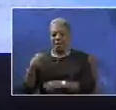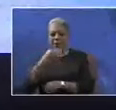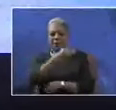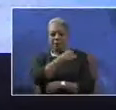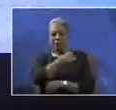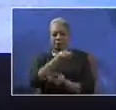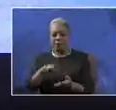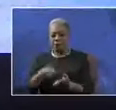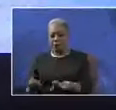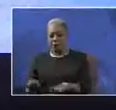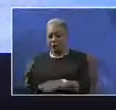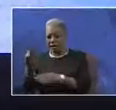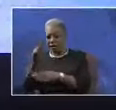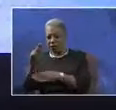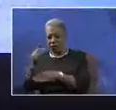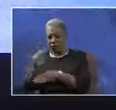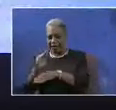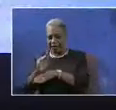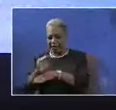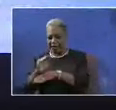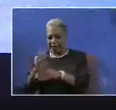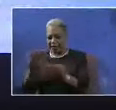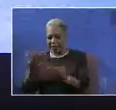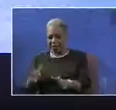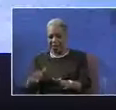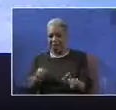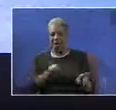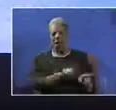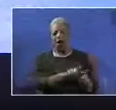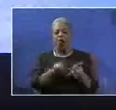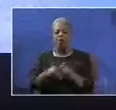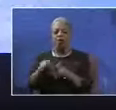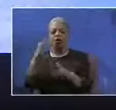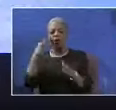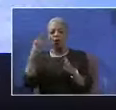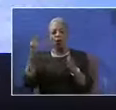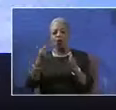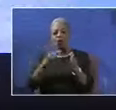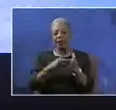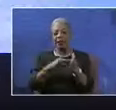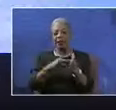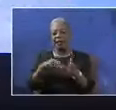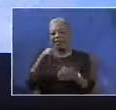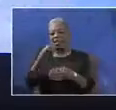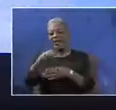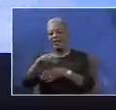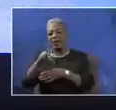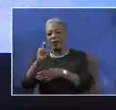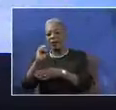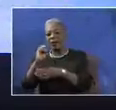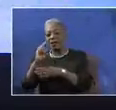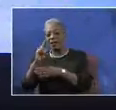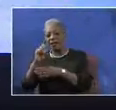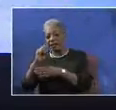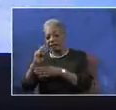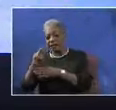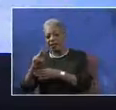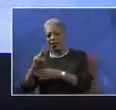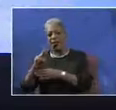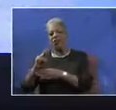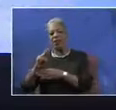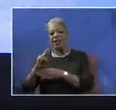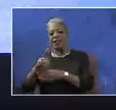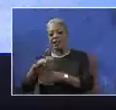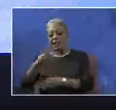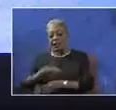you. Special shout out also to the greeter who always greets with a smile, and that